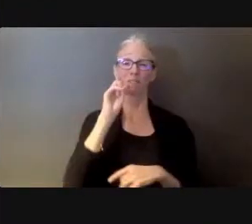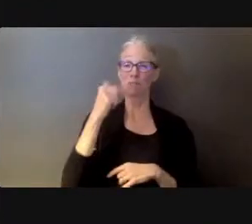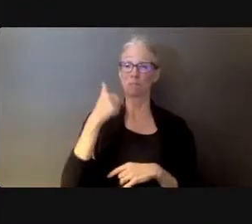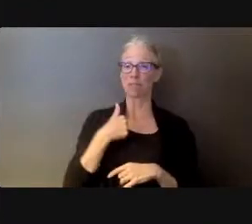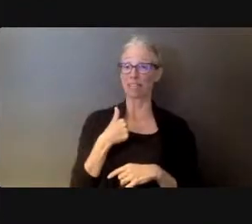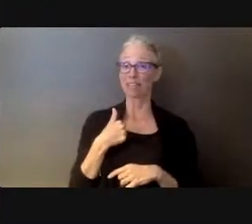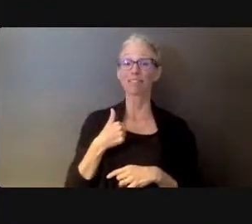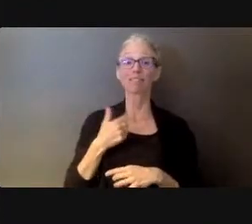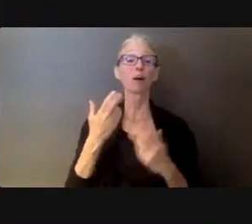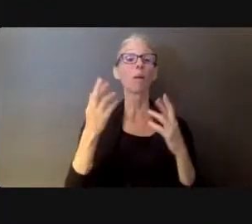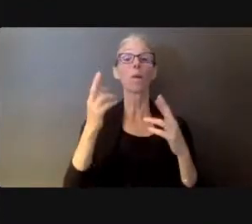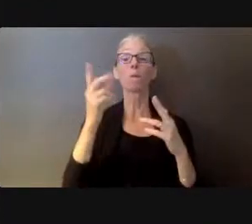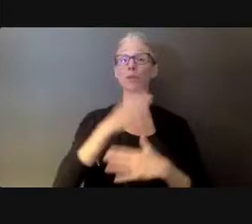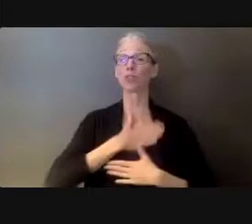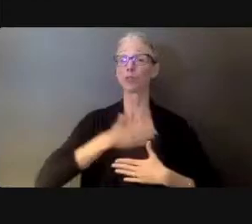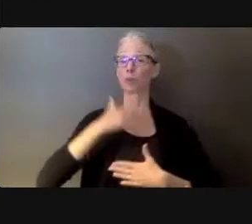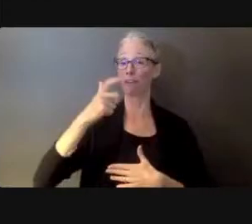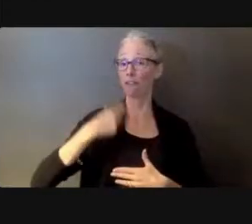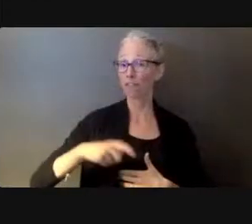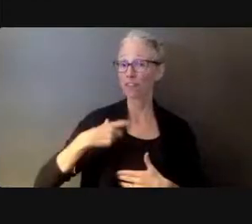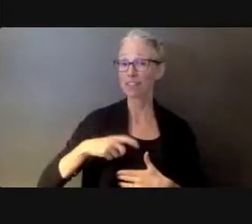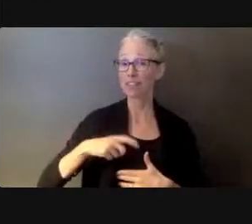Allison.